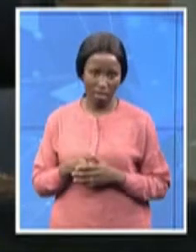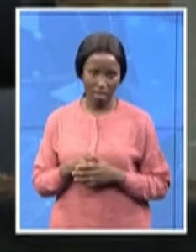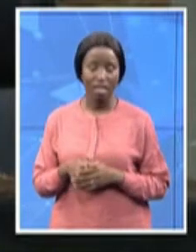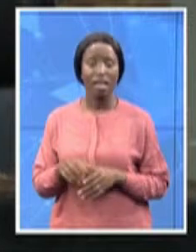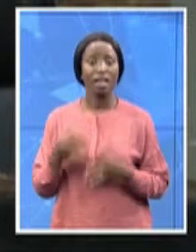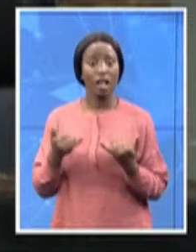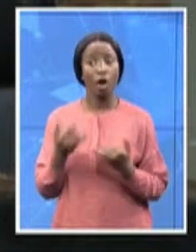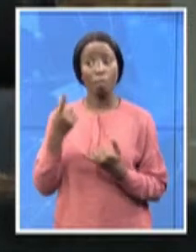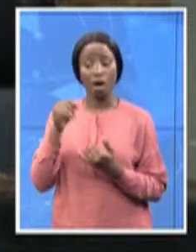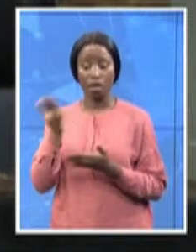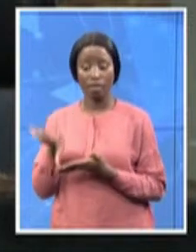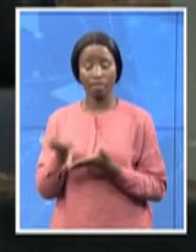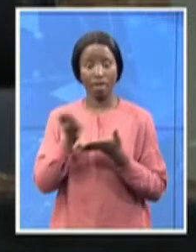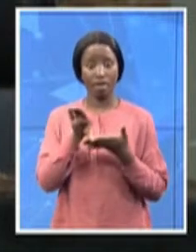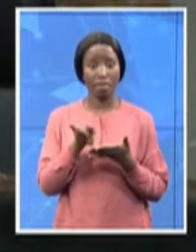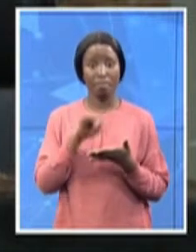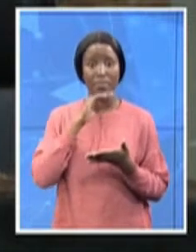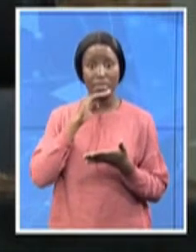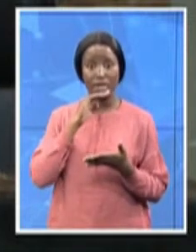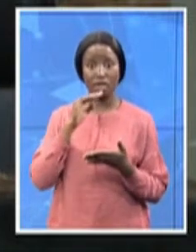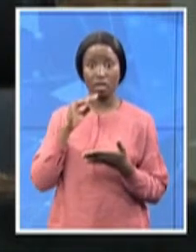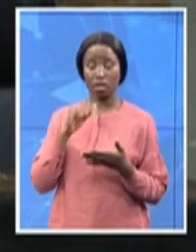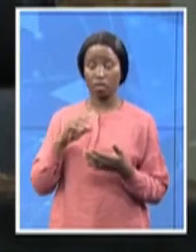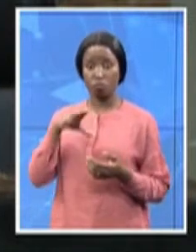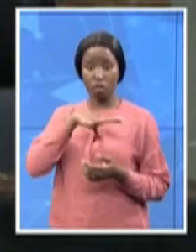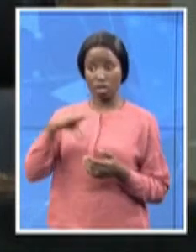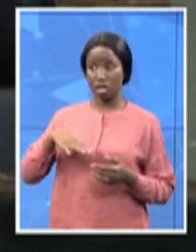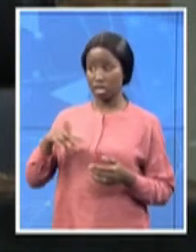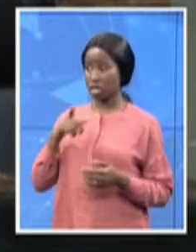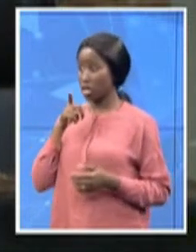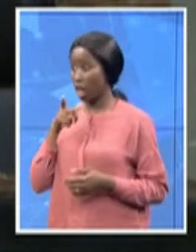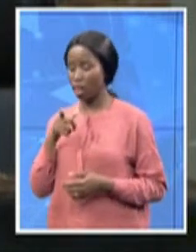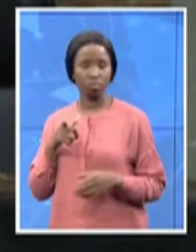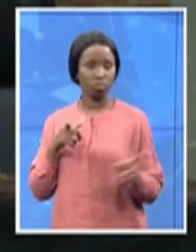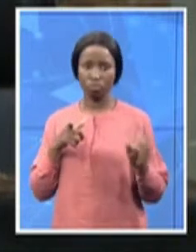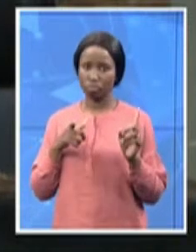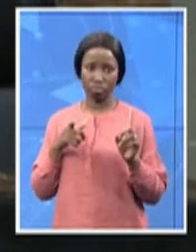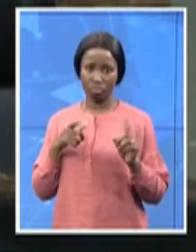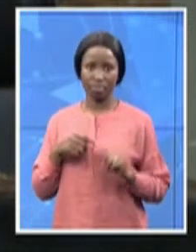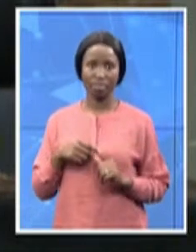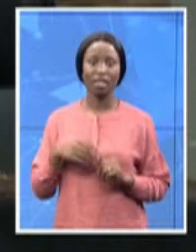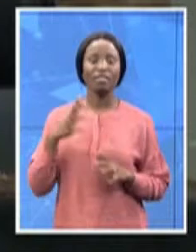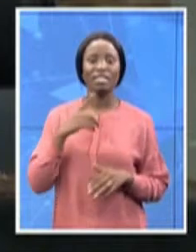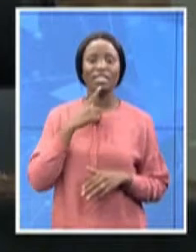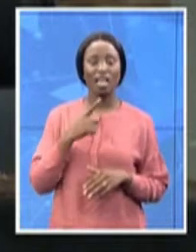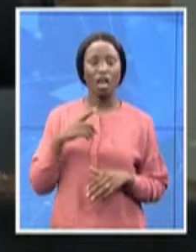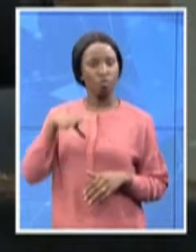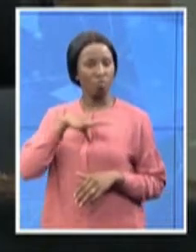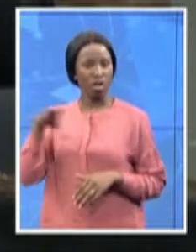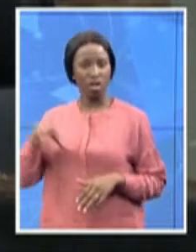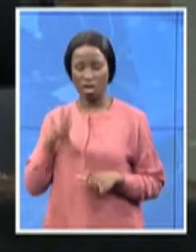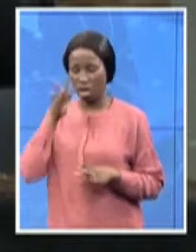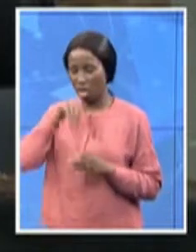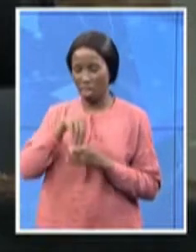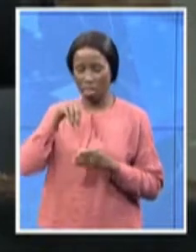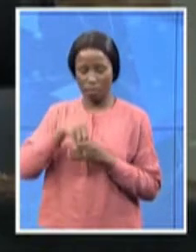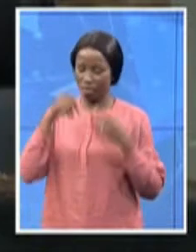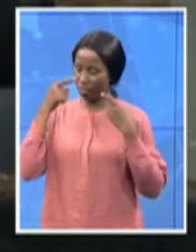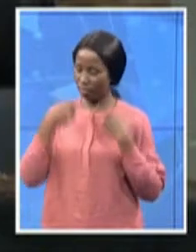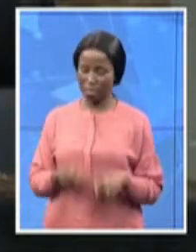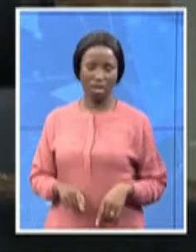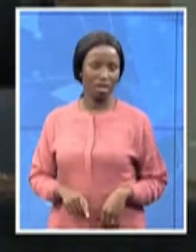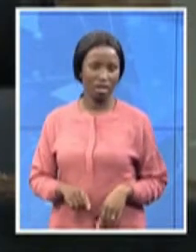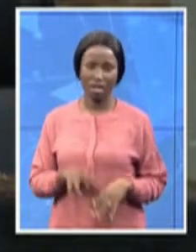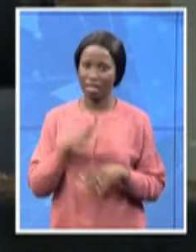President. They said the President was not involved in the affairs of the campaign and that he had no